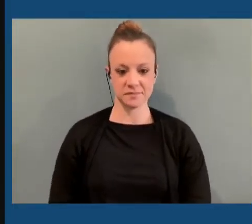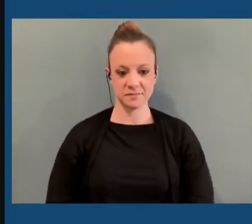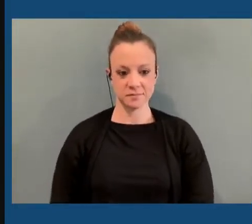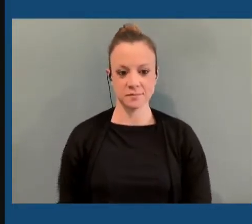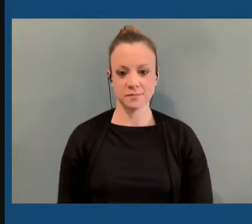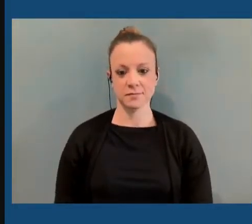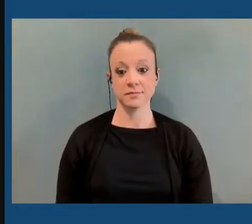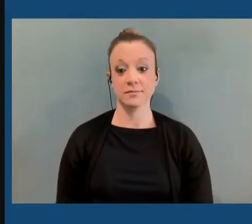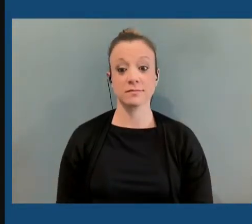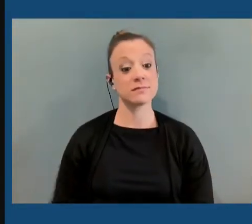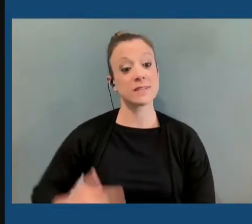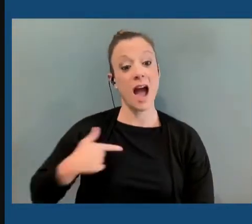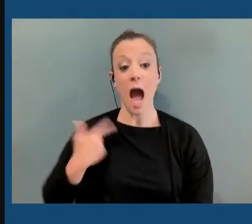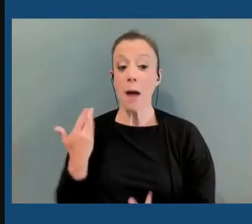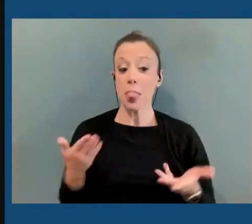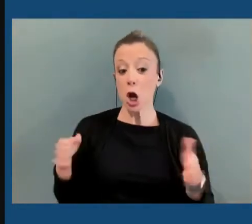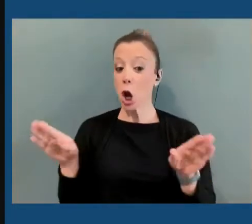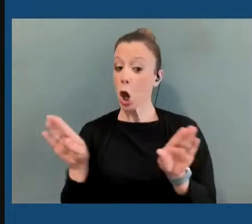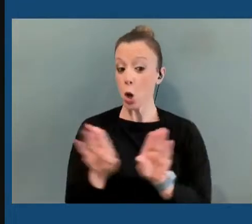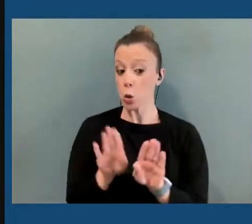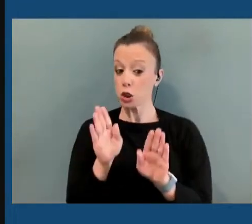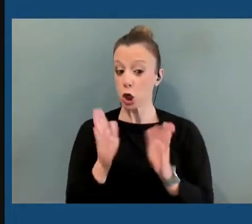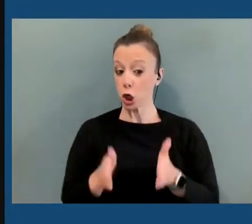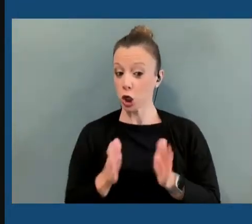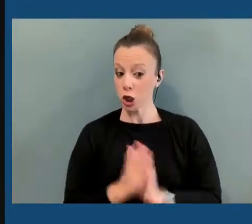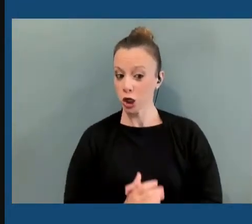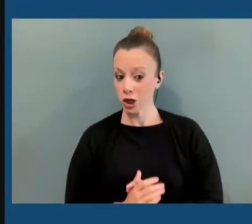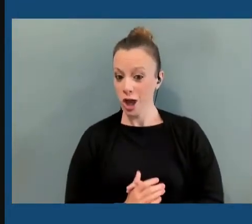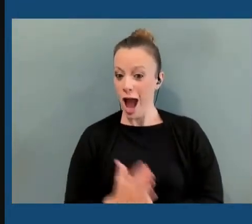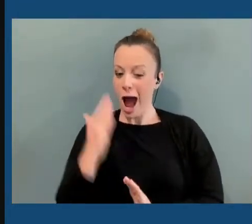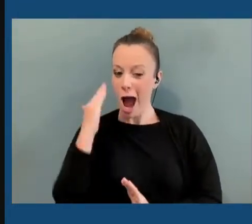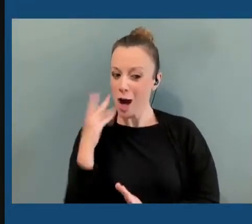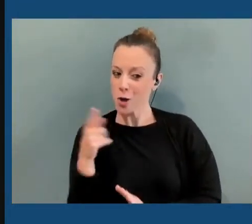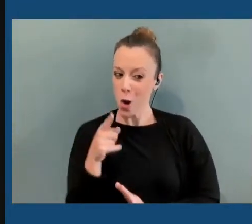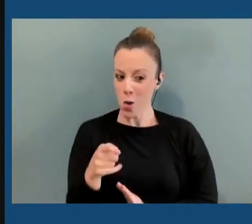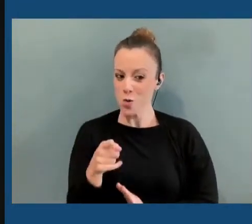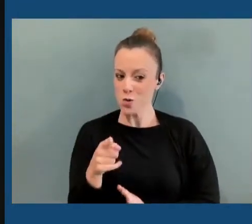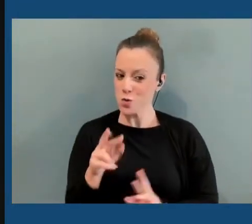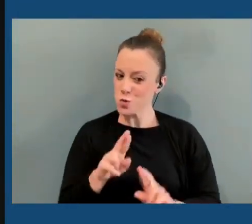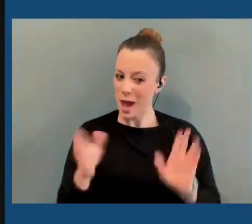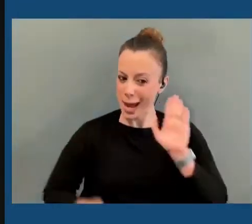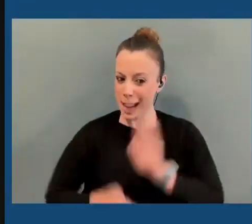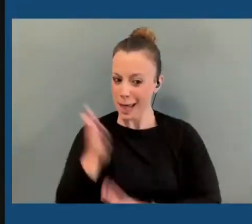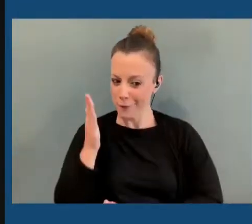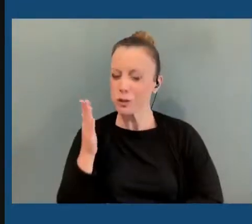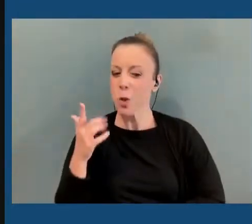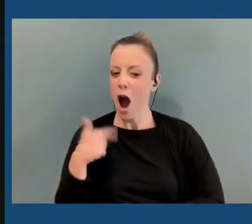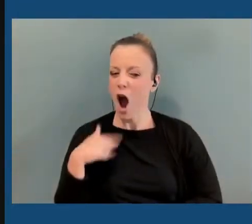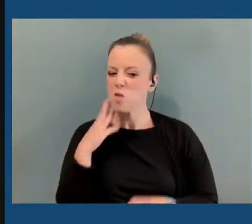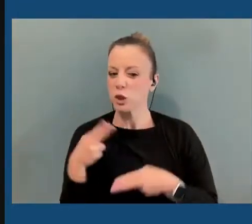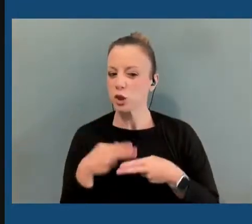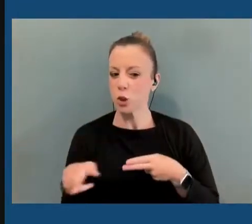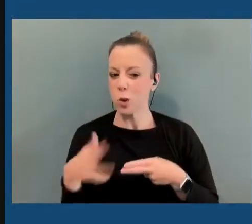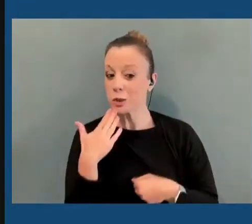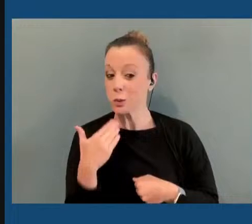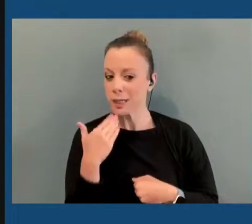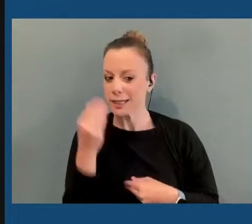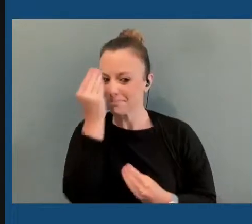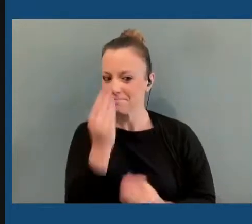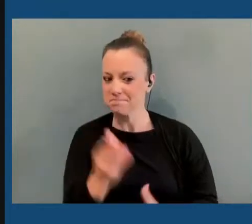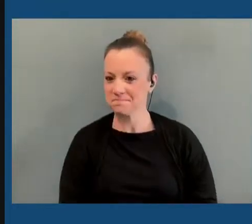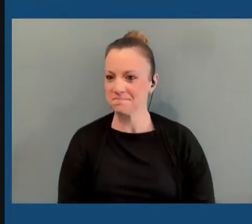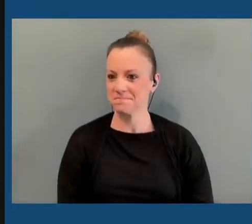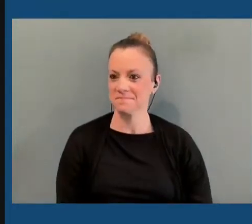I'm the closeout speaker, and I know that you guys are probably ready to go, so I'll be very short. I